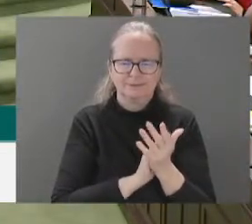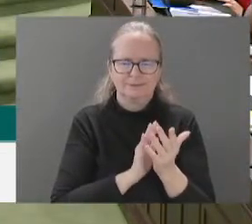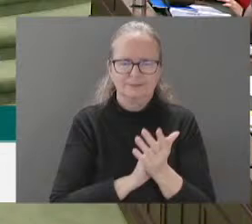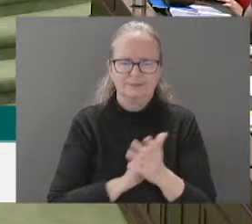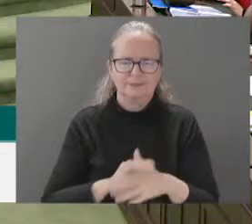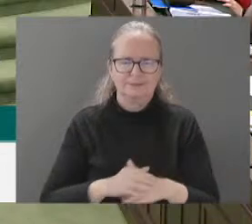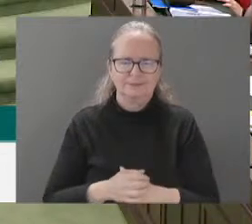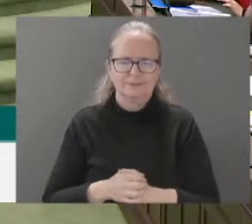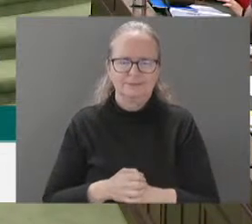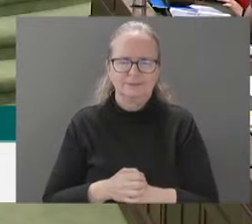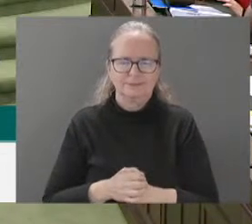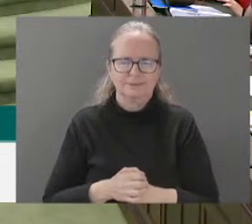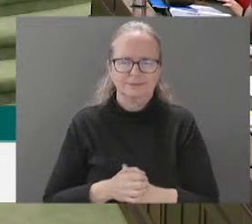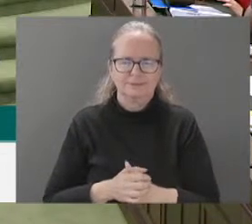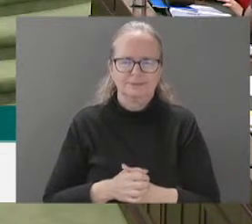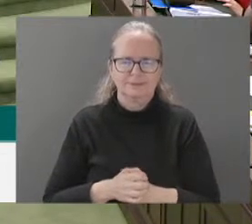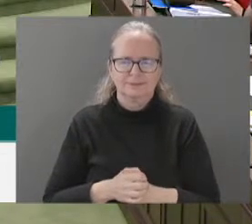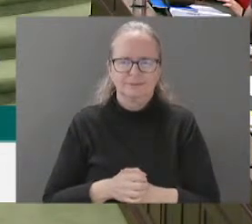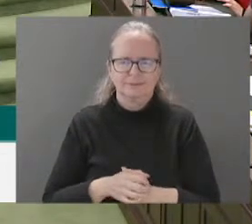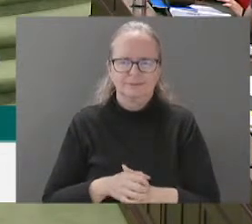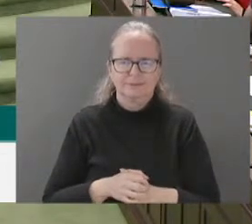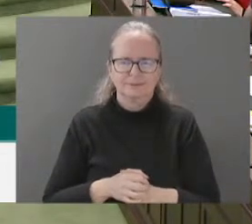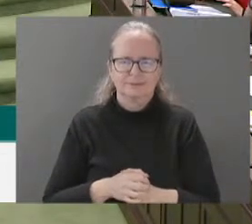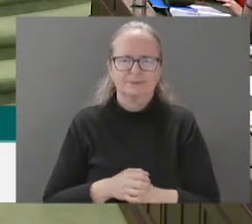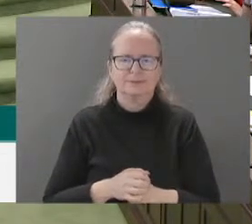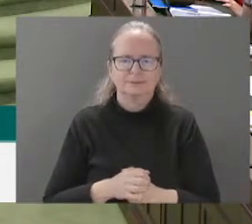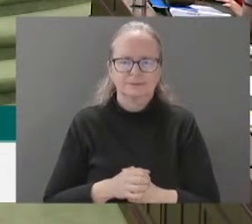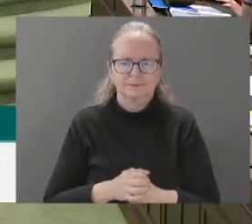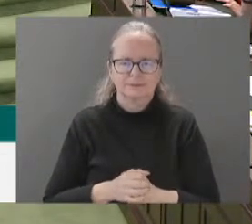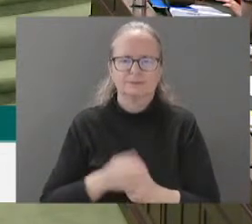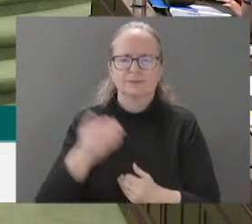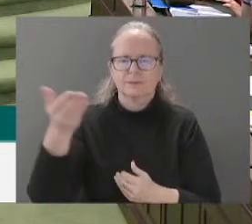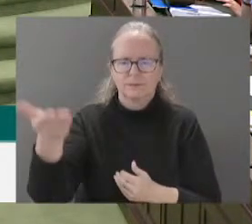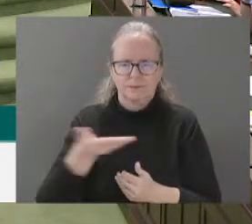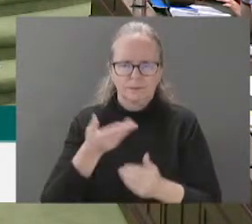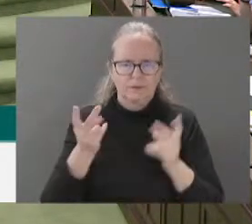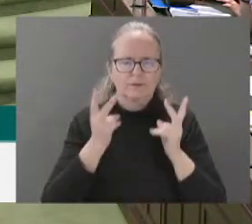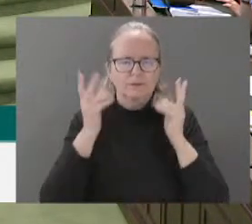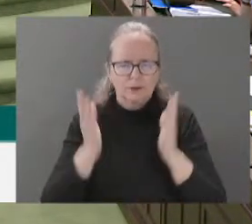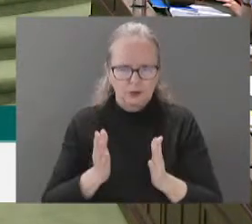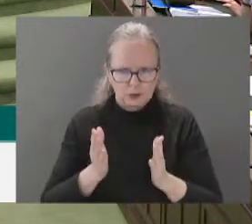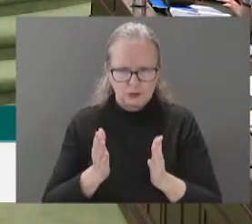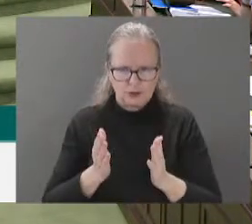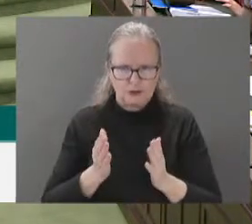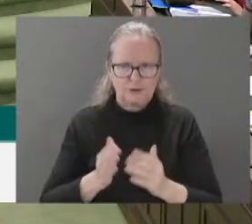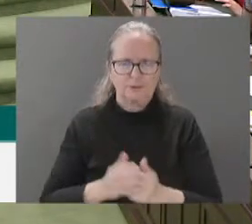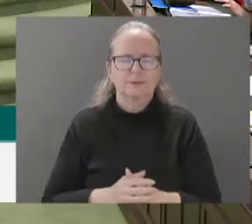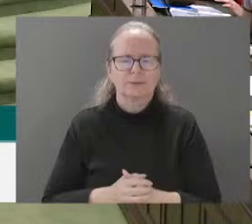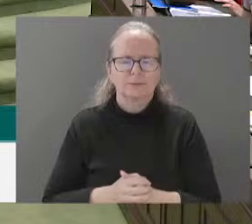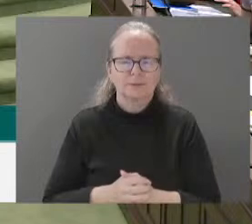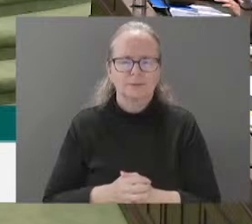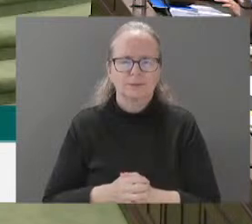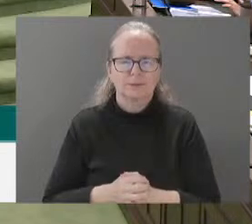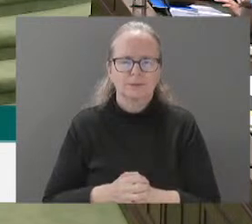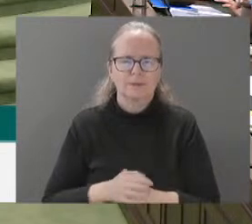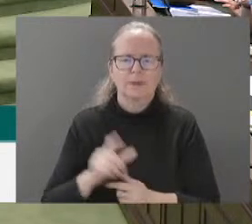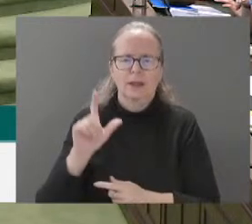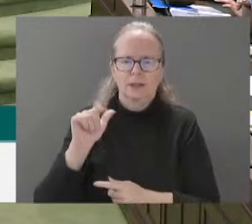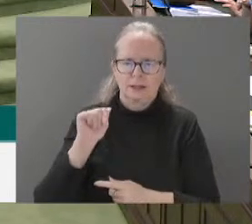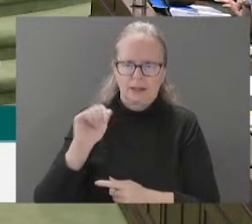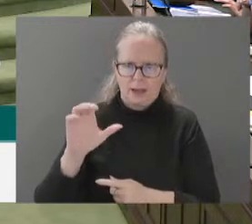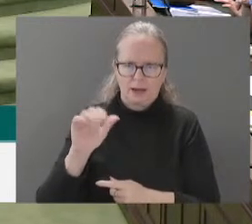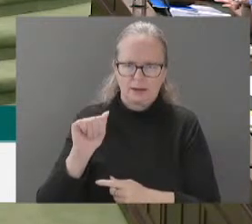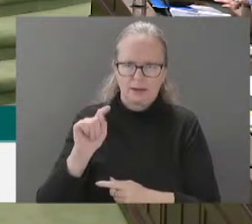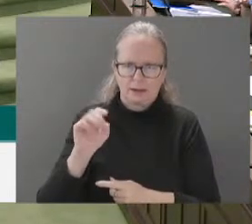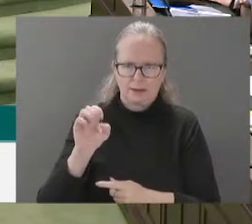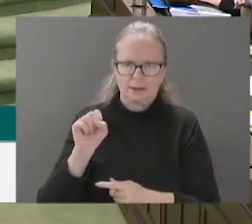assembly ruction of guests The Honorable member for lack s an has a school group visiting thank you Mr